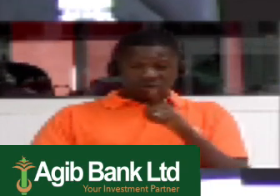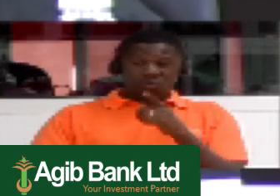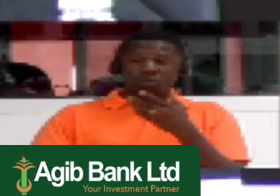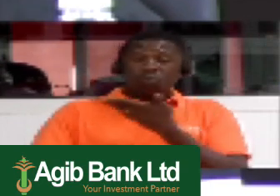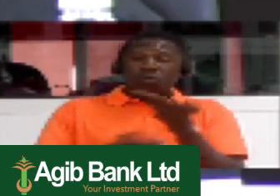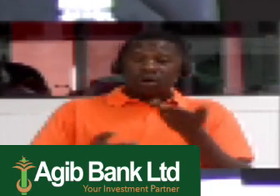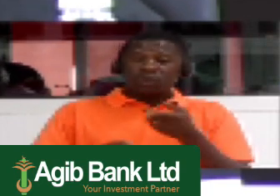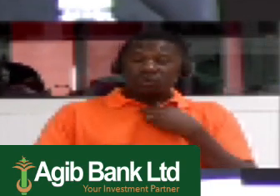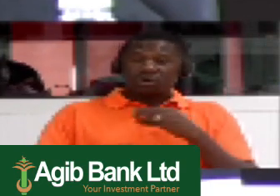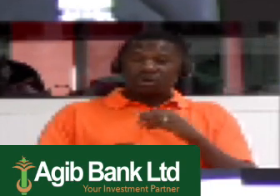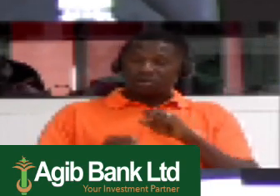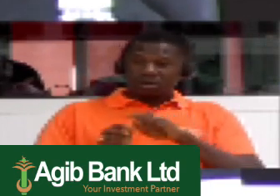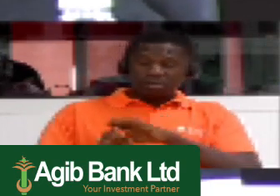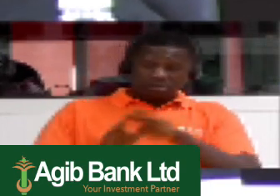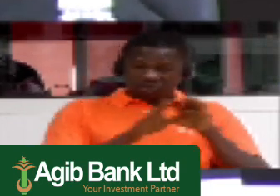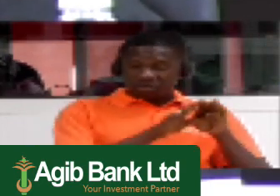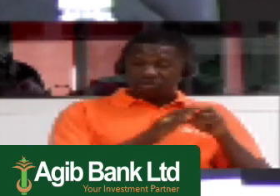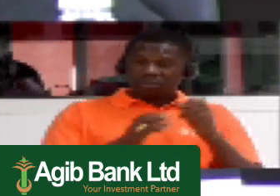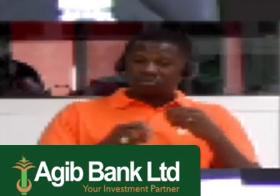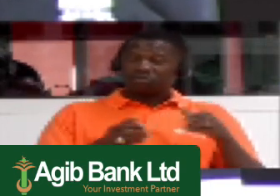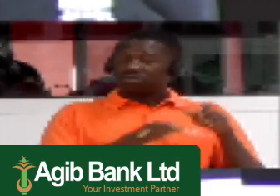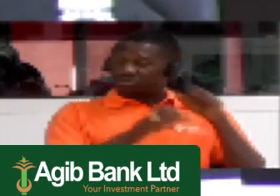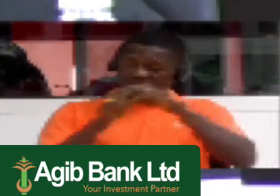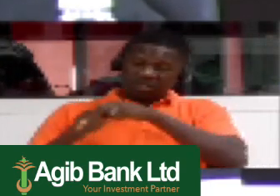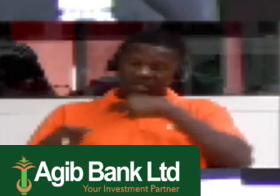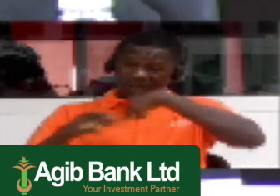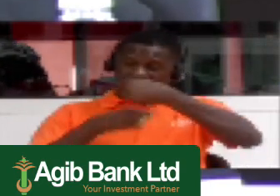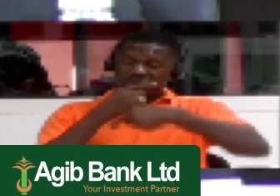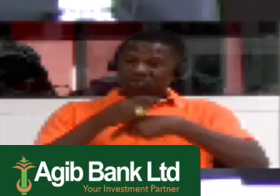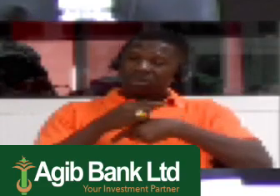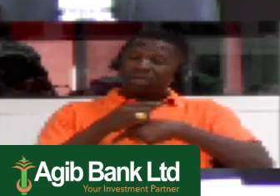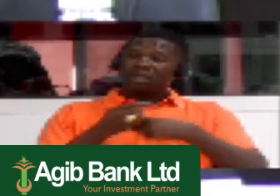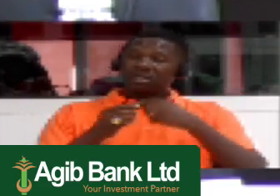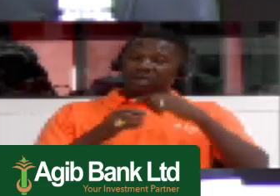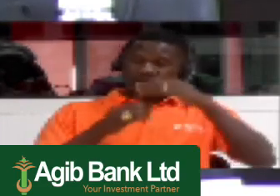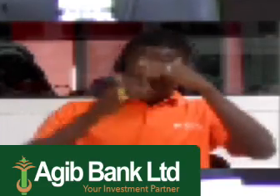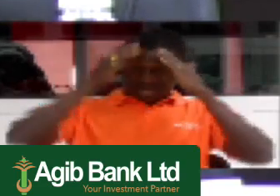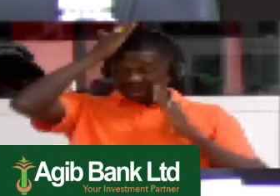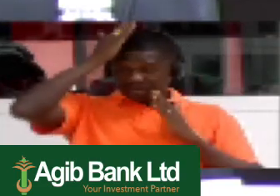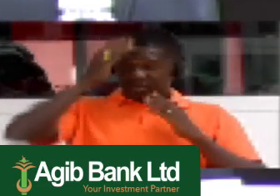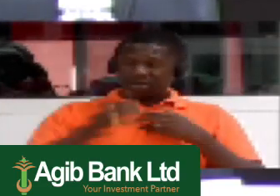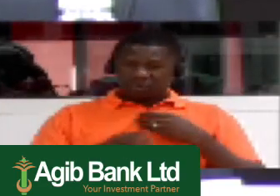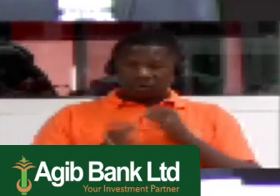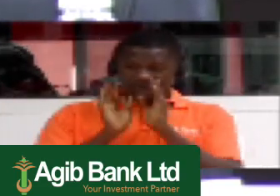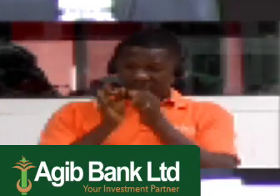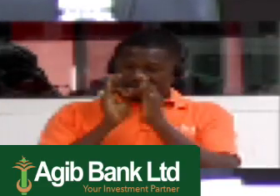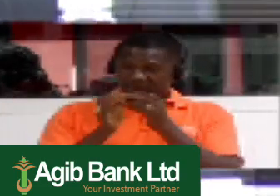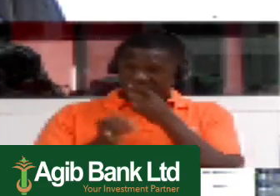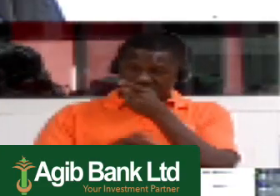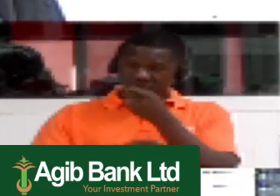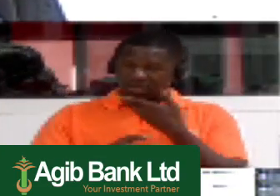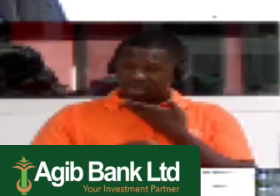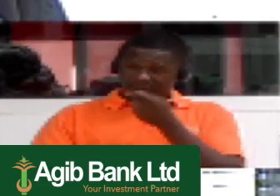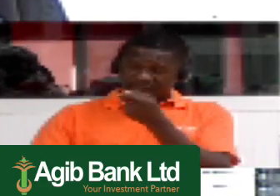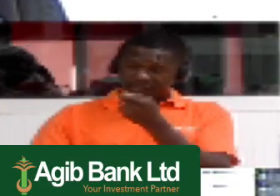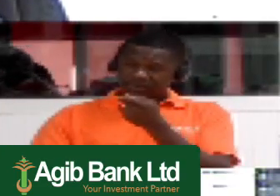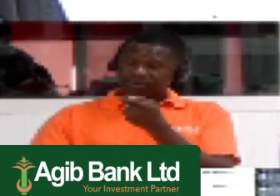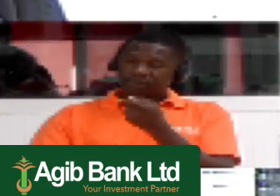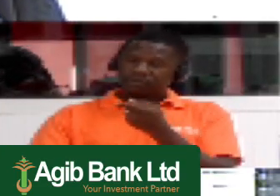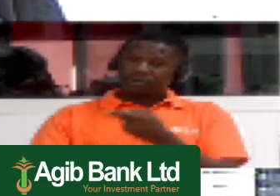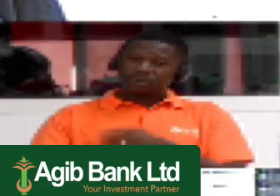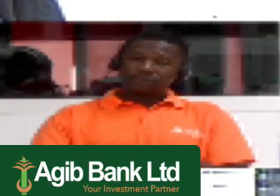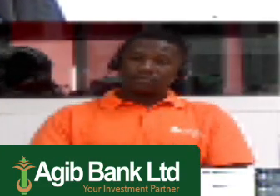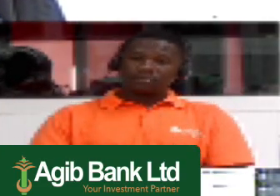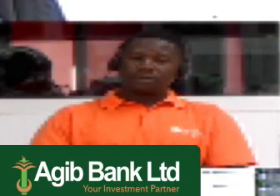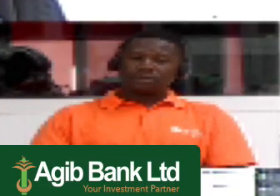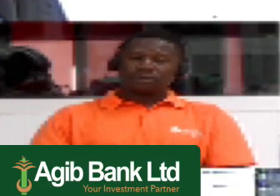brought into the army? Were you briefed about that at all? Ako fo I kacha ye kacha ndile wala kuma fo ne dalilo me yakendi ye bondi police